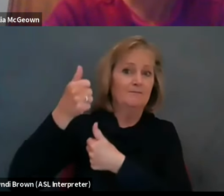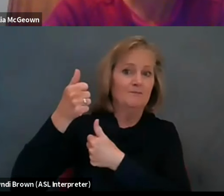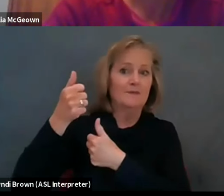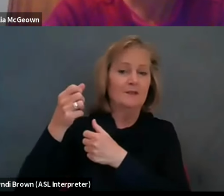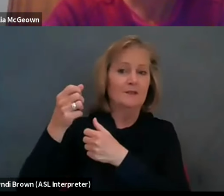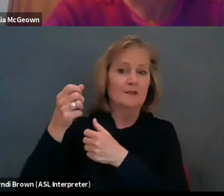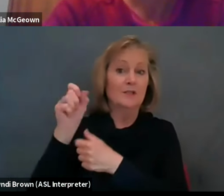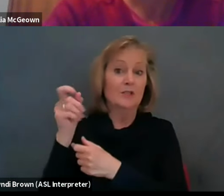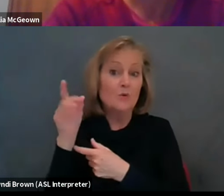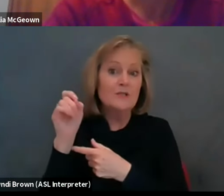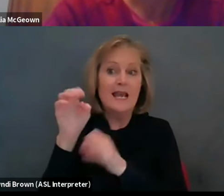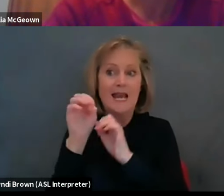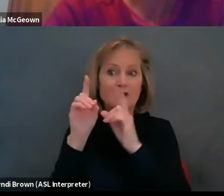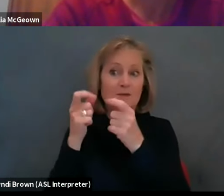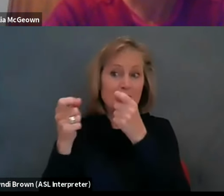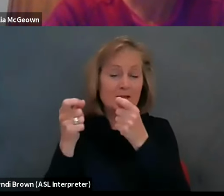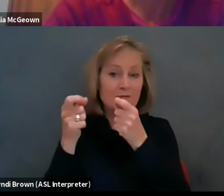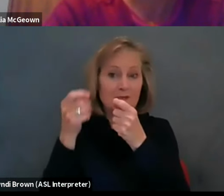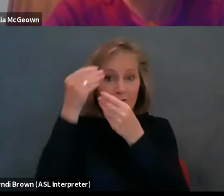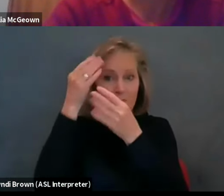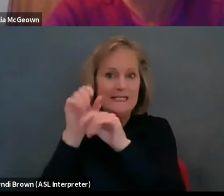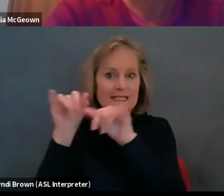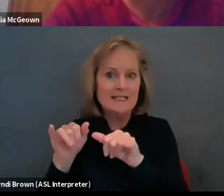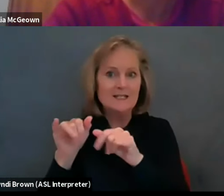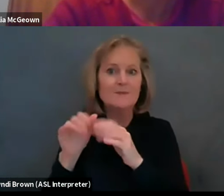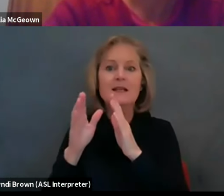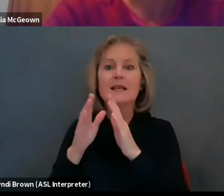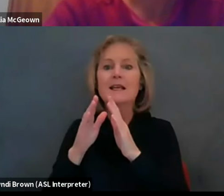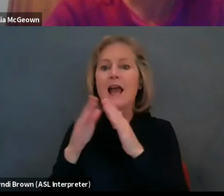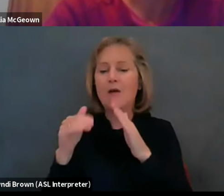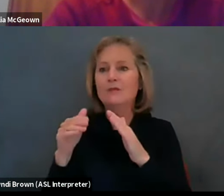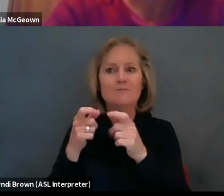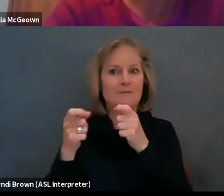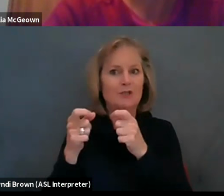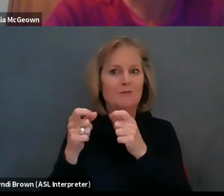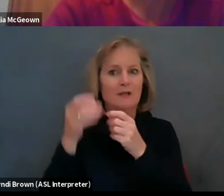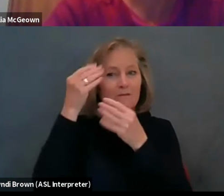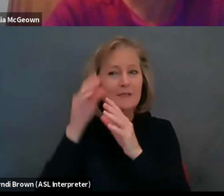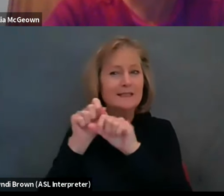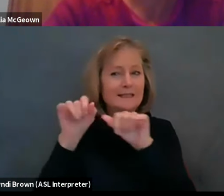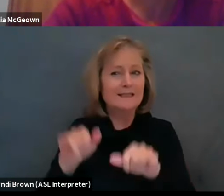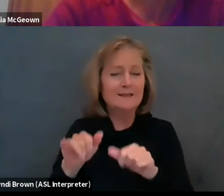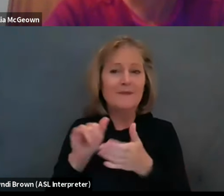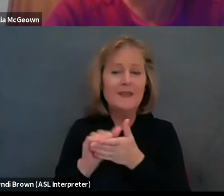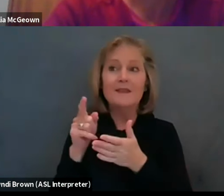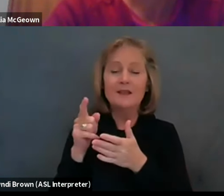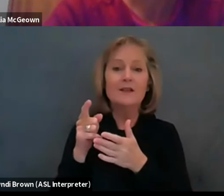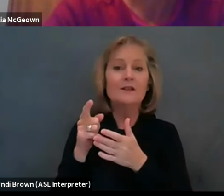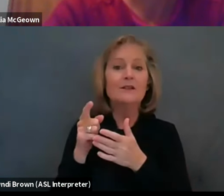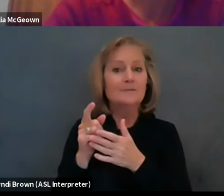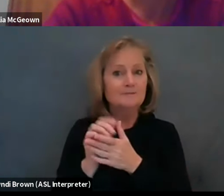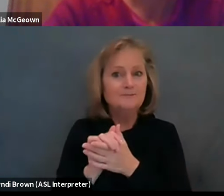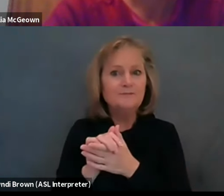sources, education management information system, health management information system, so that they rightly align